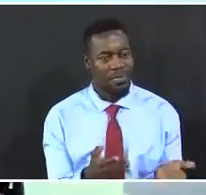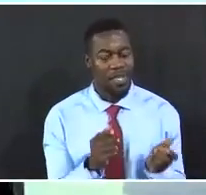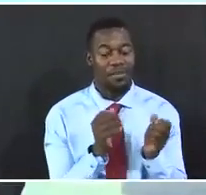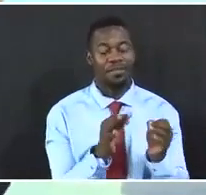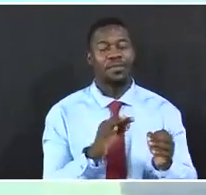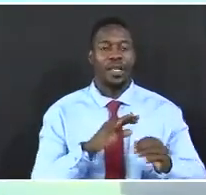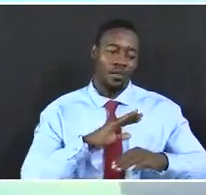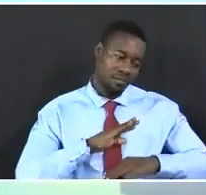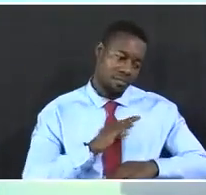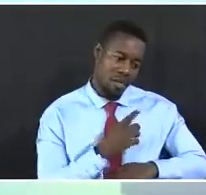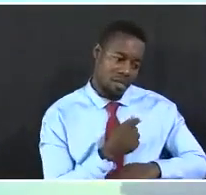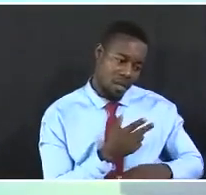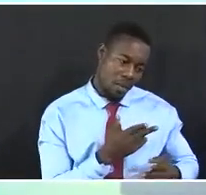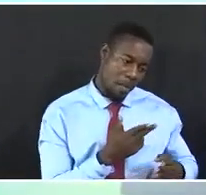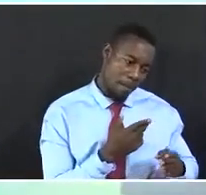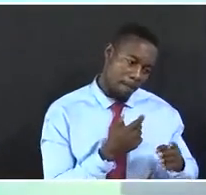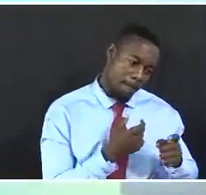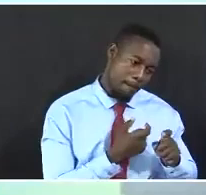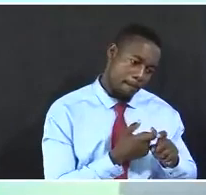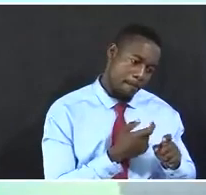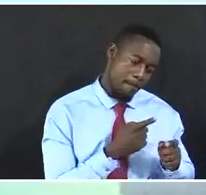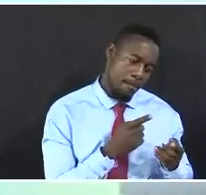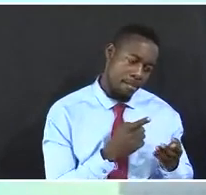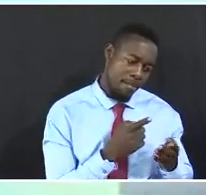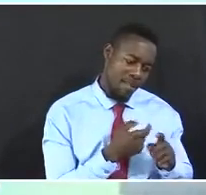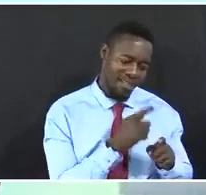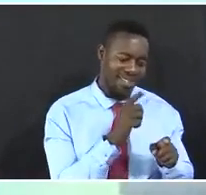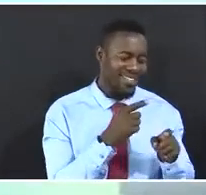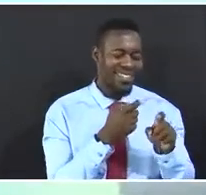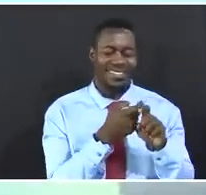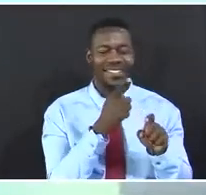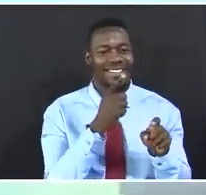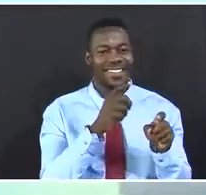tremble, you know? Your life will be threatened, okay?